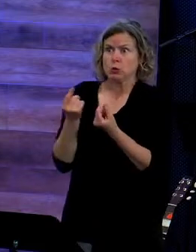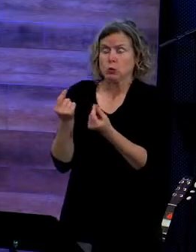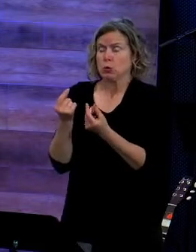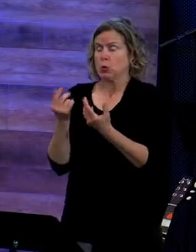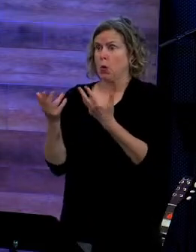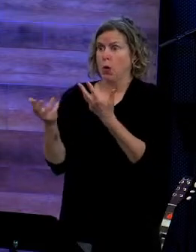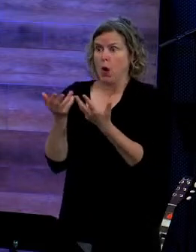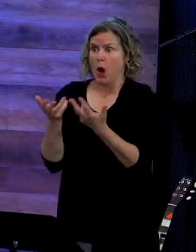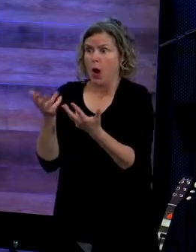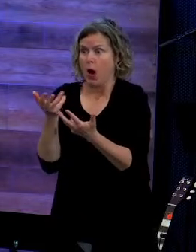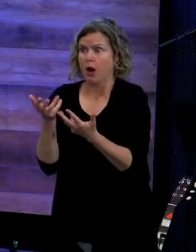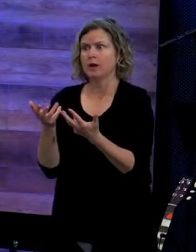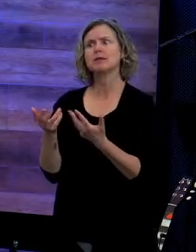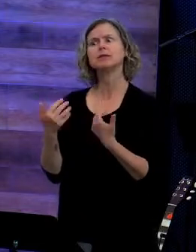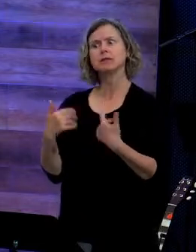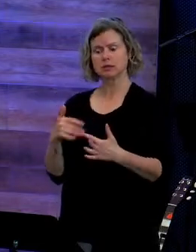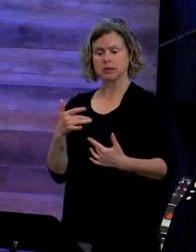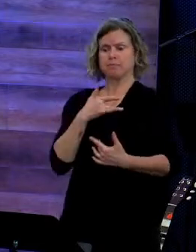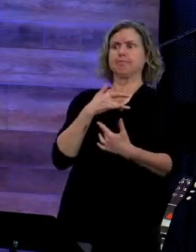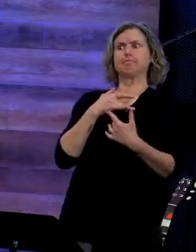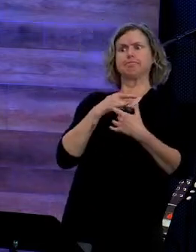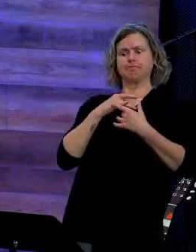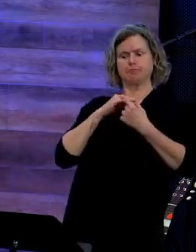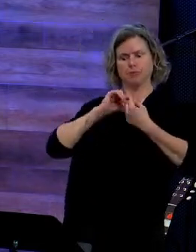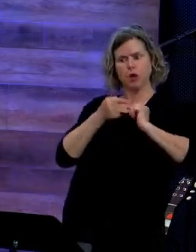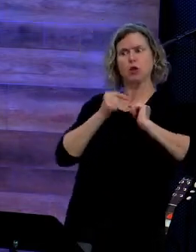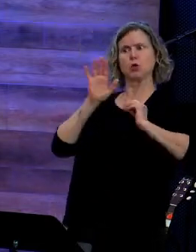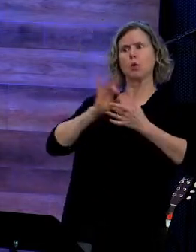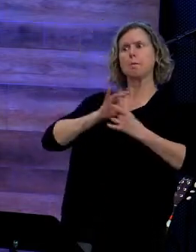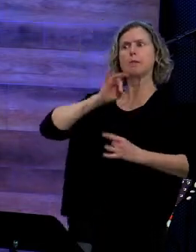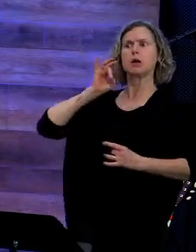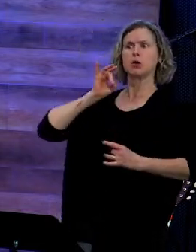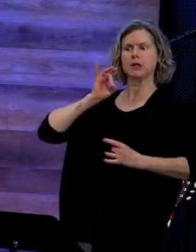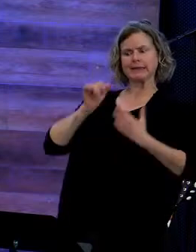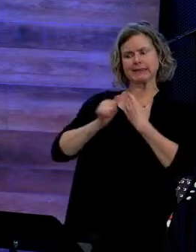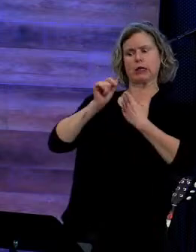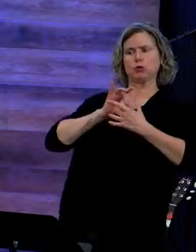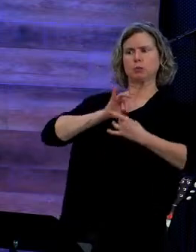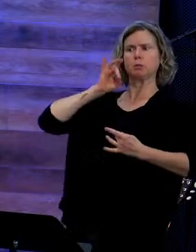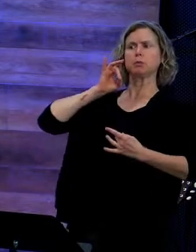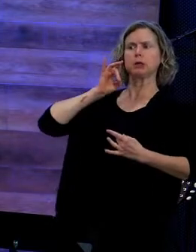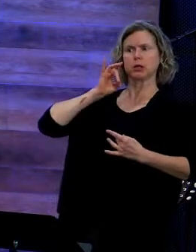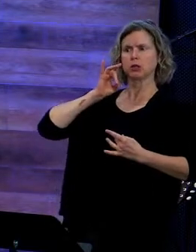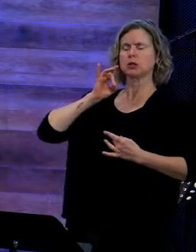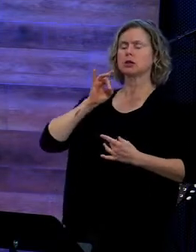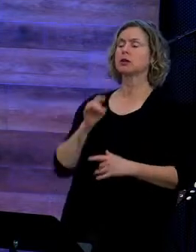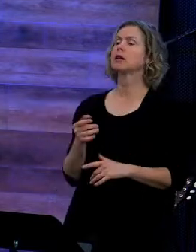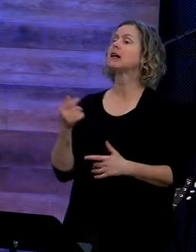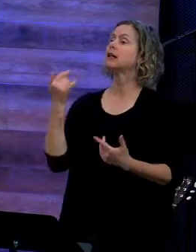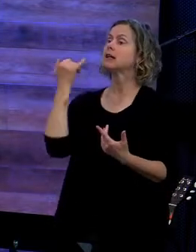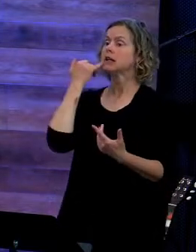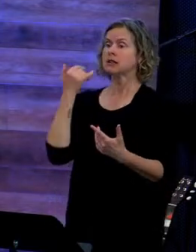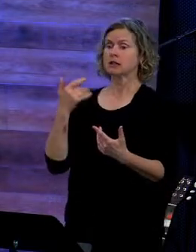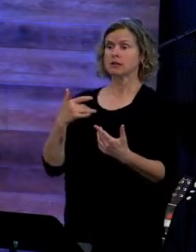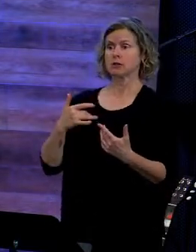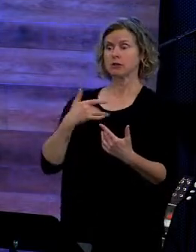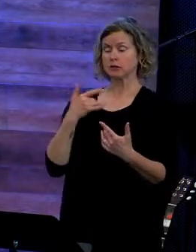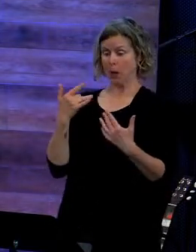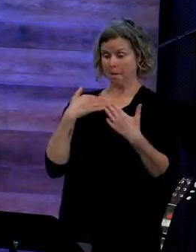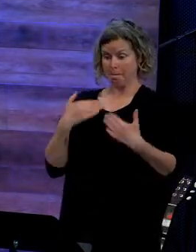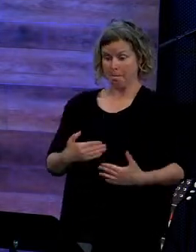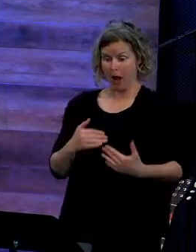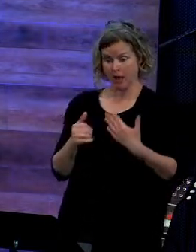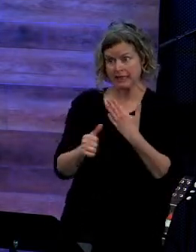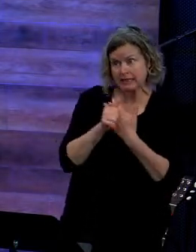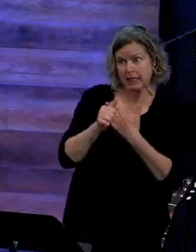physical danger to that sort of hurried pace of life. Stress is not good on the body, right? There's relational danger that can happen. Have you